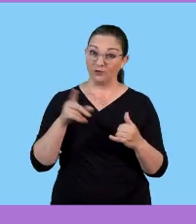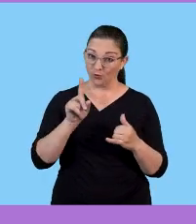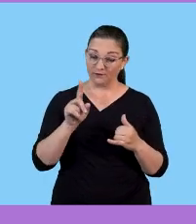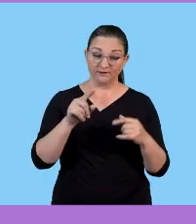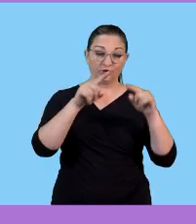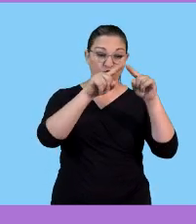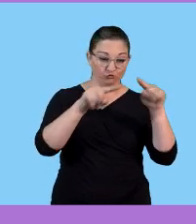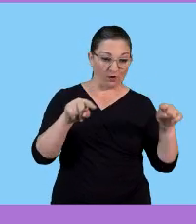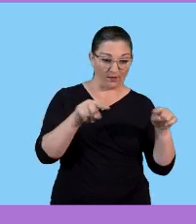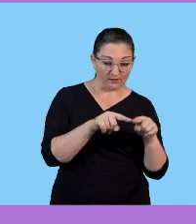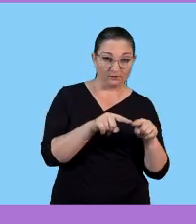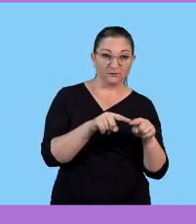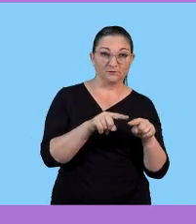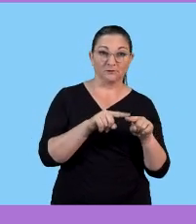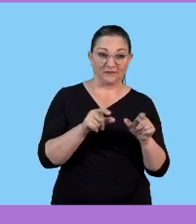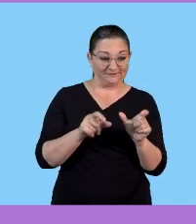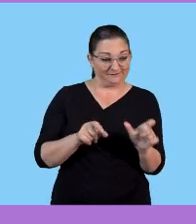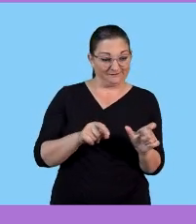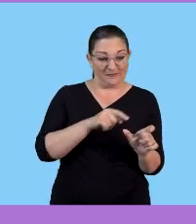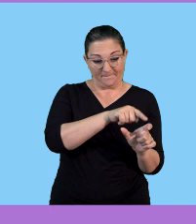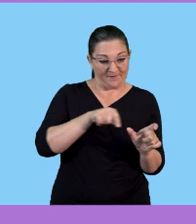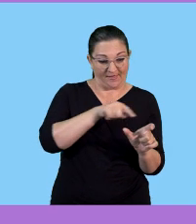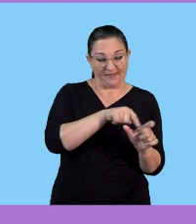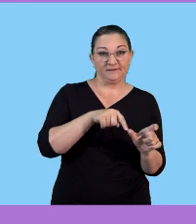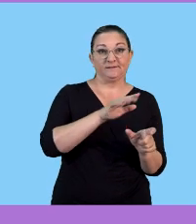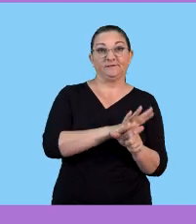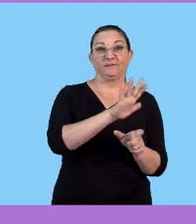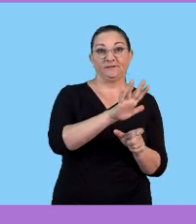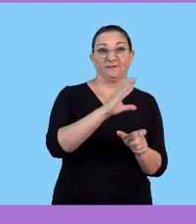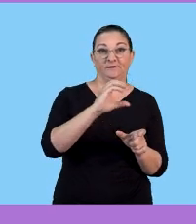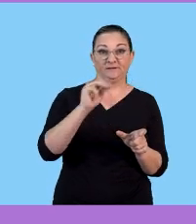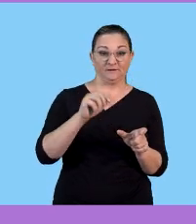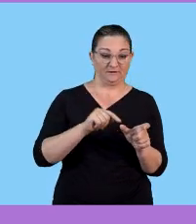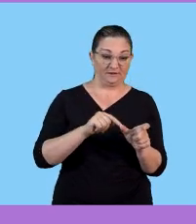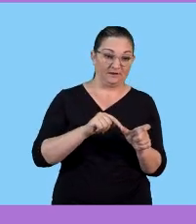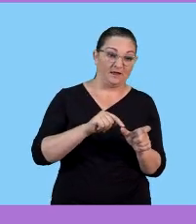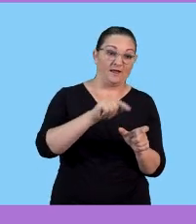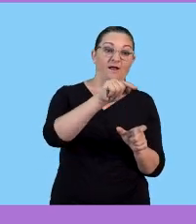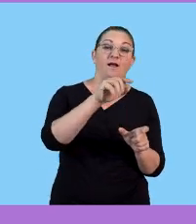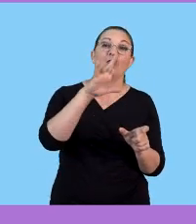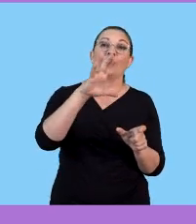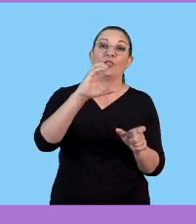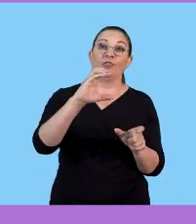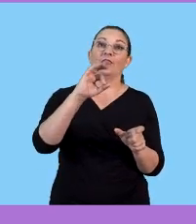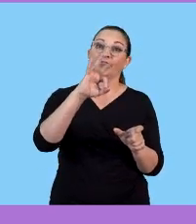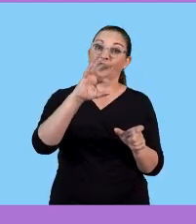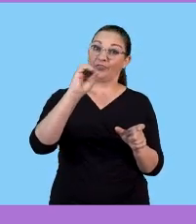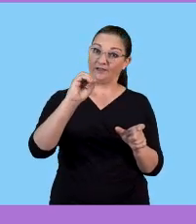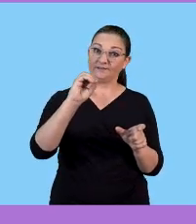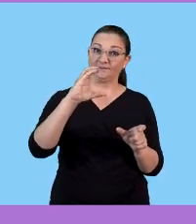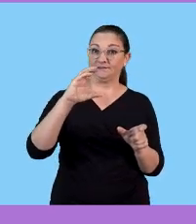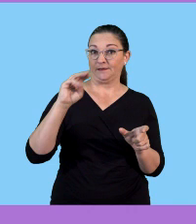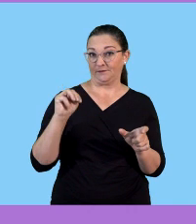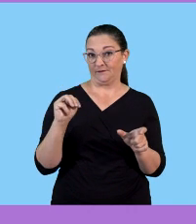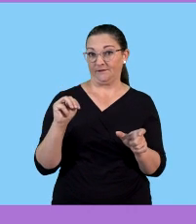base of 15 centimeters and a height of 30 centimeters. So we know those measurements relate to